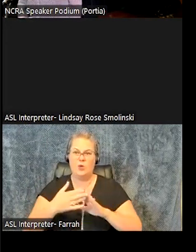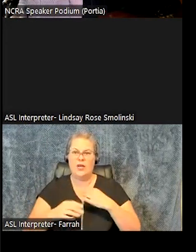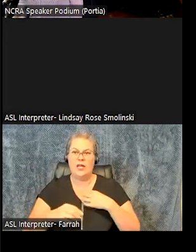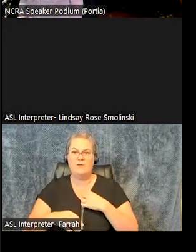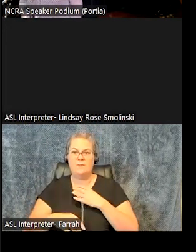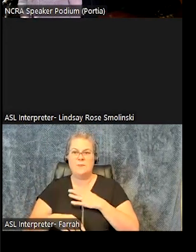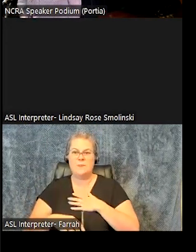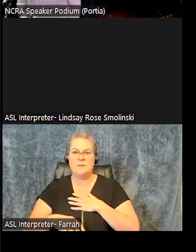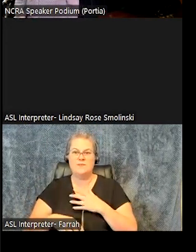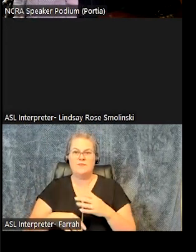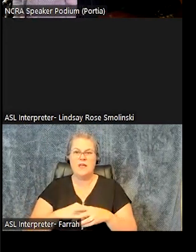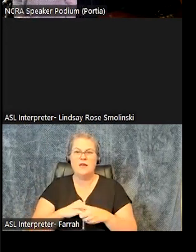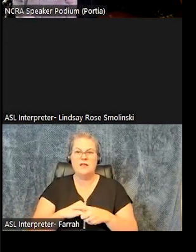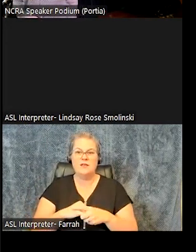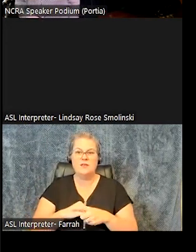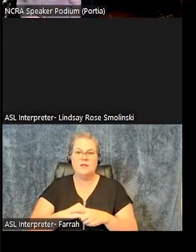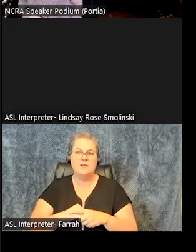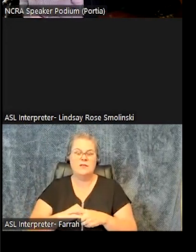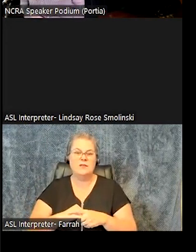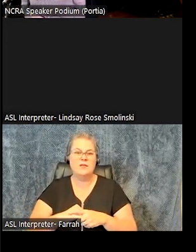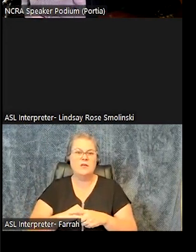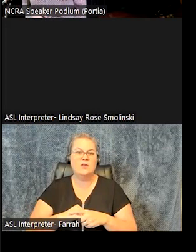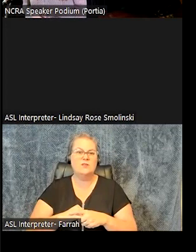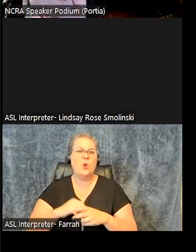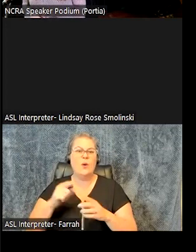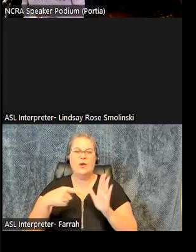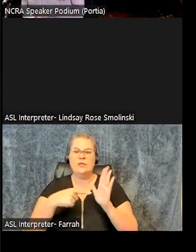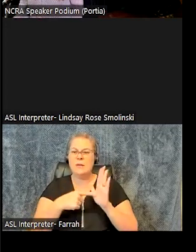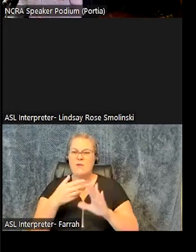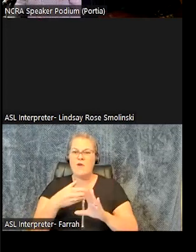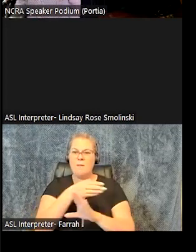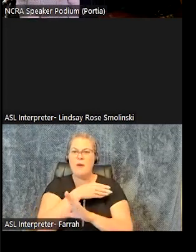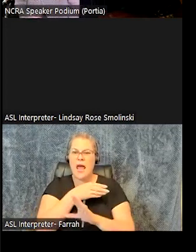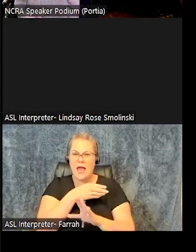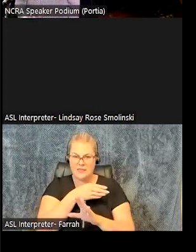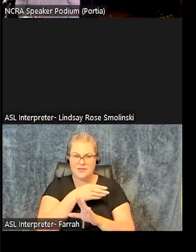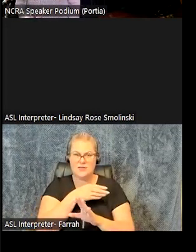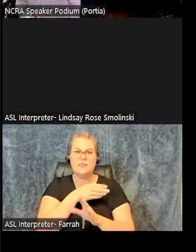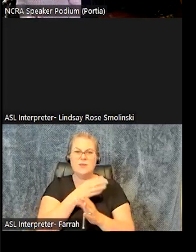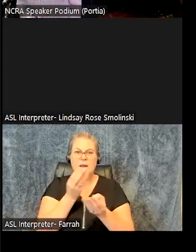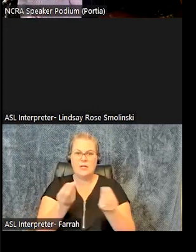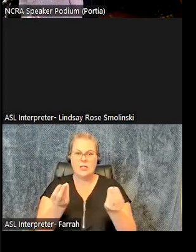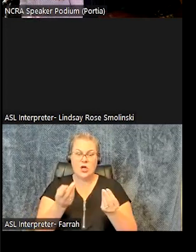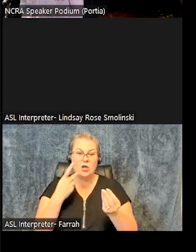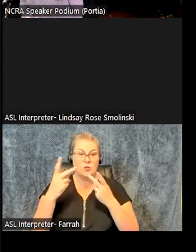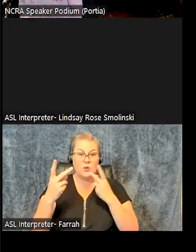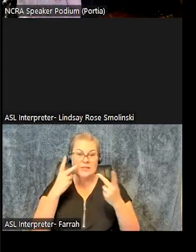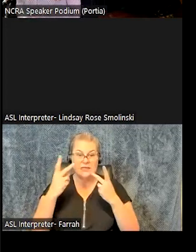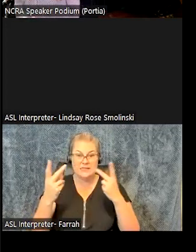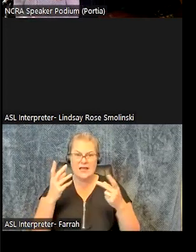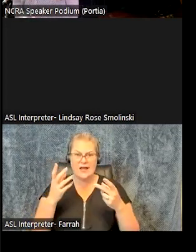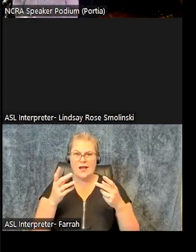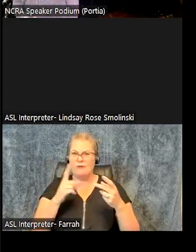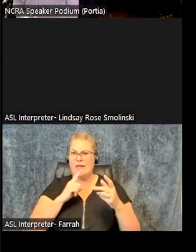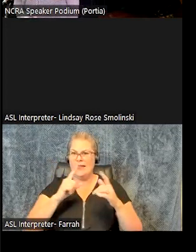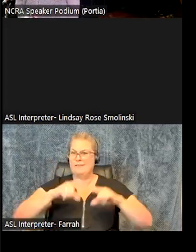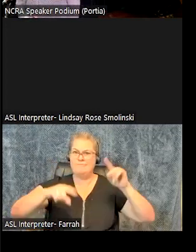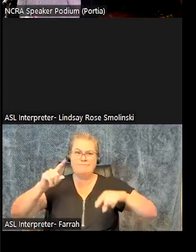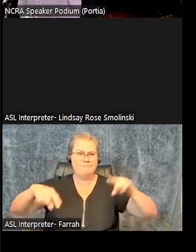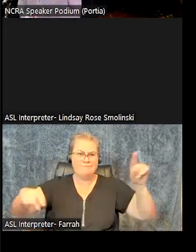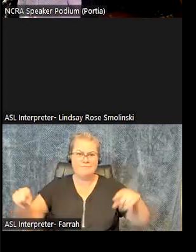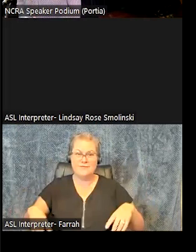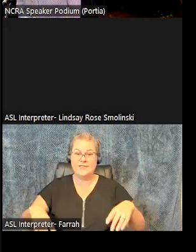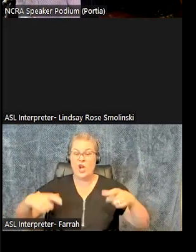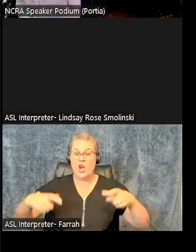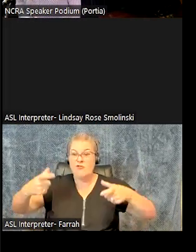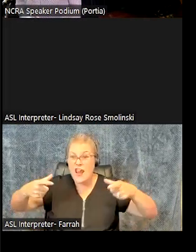Here's an example of some of our past material suppliers. So you see it kind of runs the gamut: vinyl records and